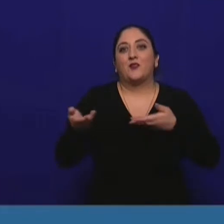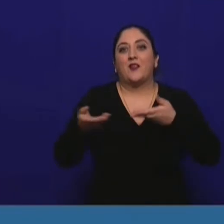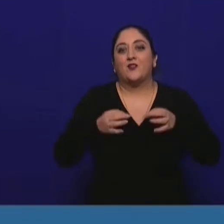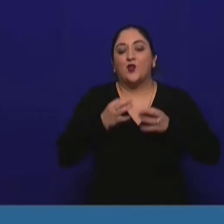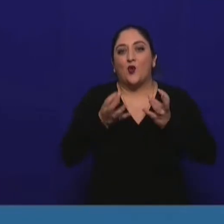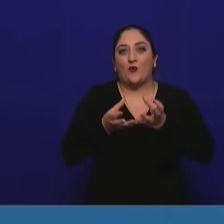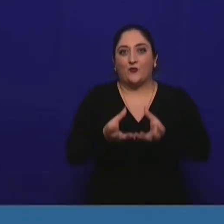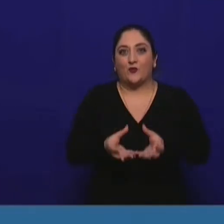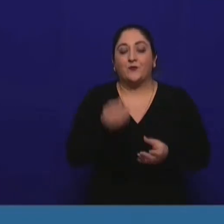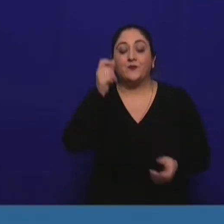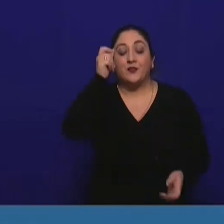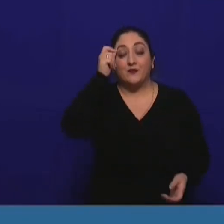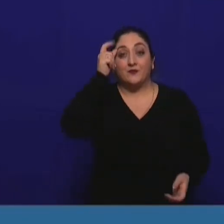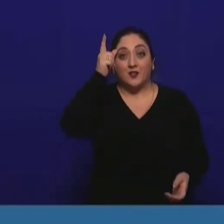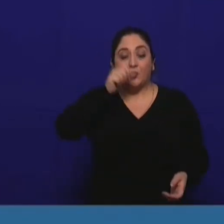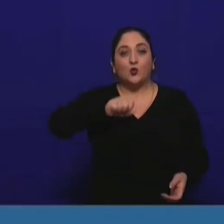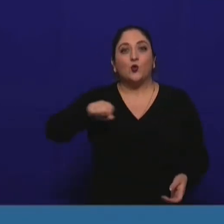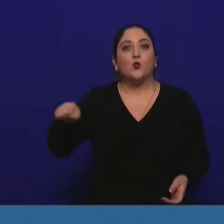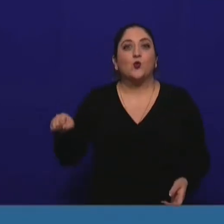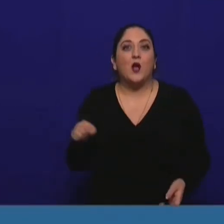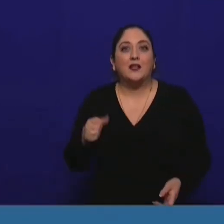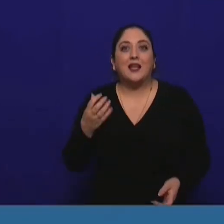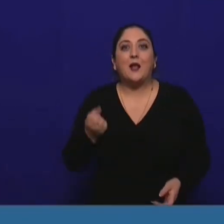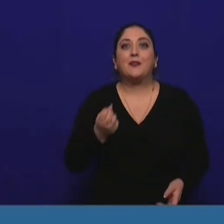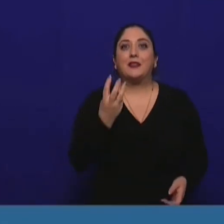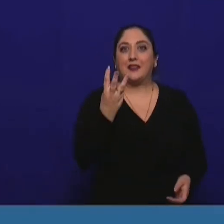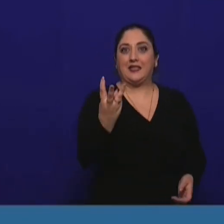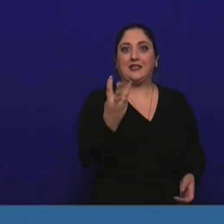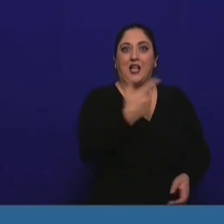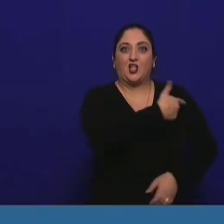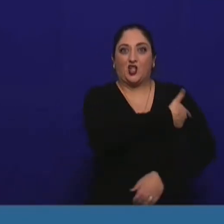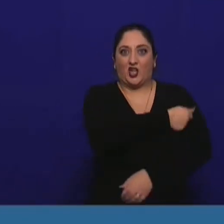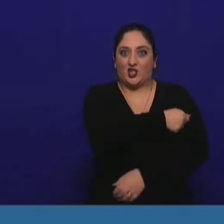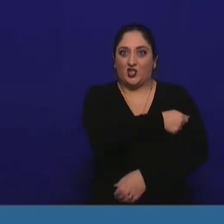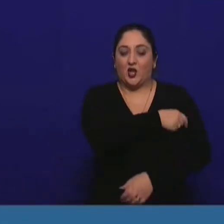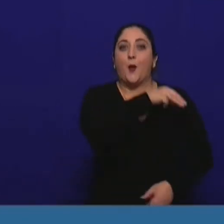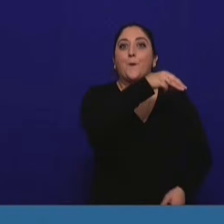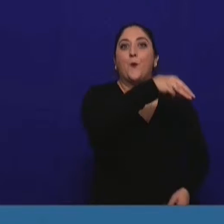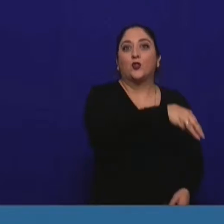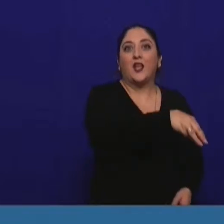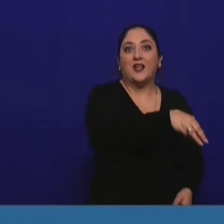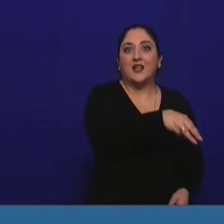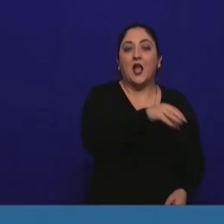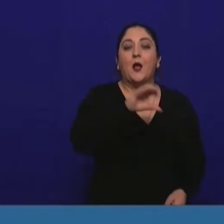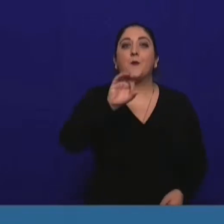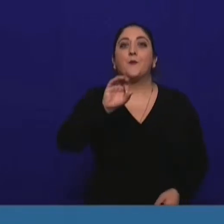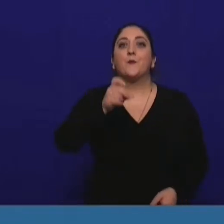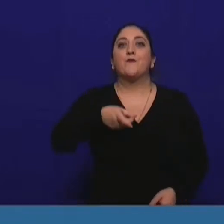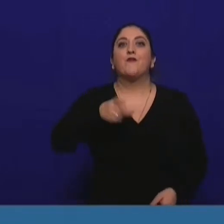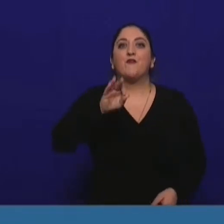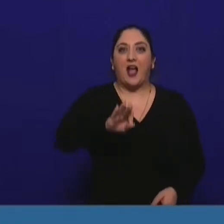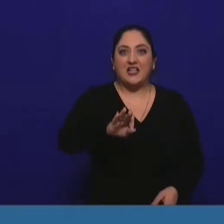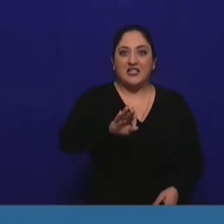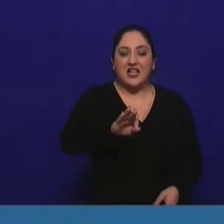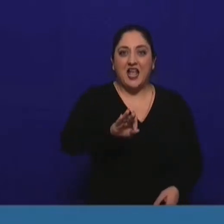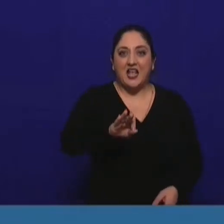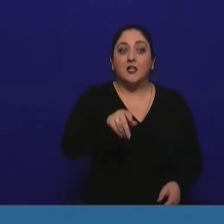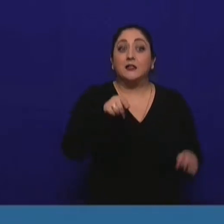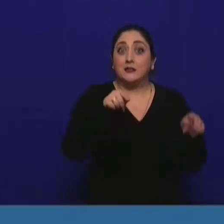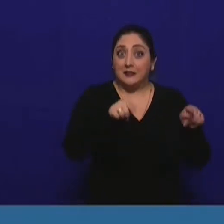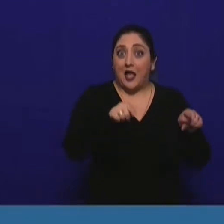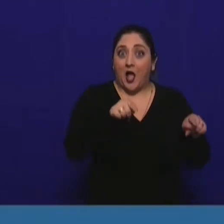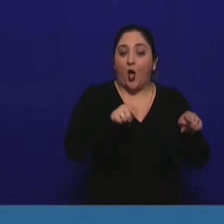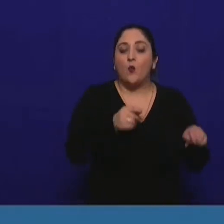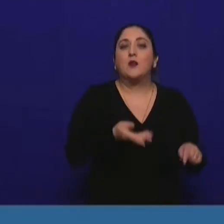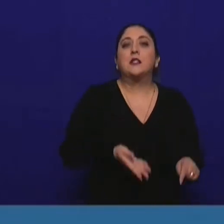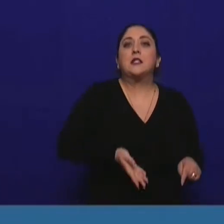Ftakru li aħna għandna 3 tipi ta' tilqim bħalissa għandna l-Moderna u l-Pfizer li dawk qegħdin intuhom lil persuni li għandhom il-fuq